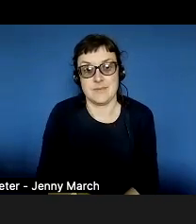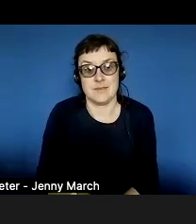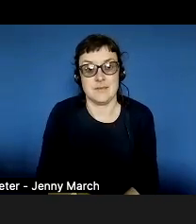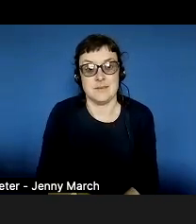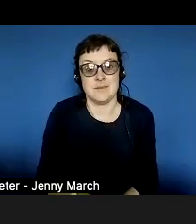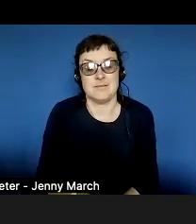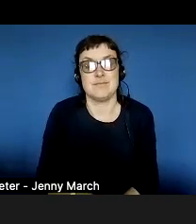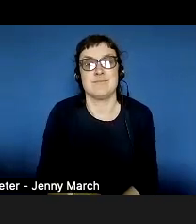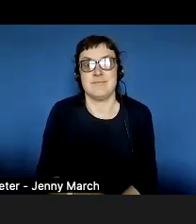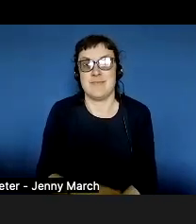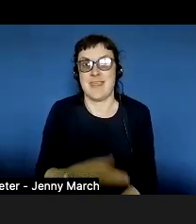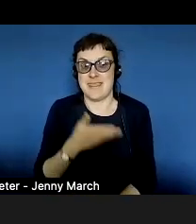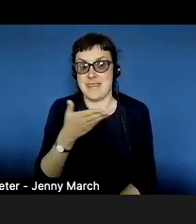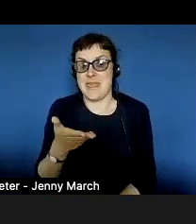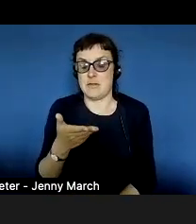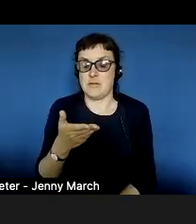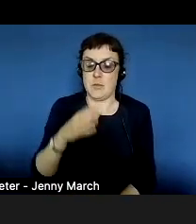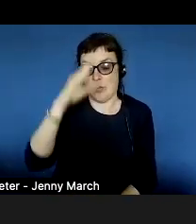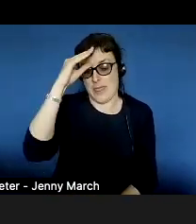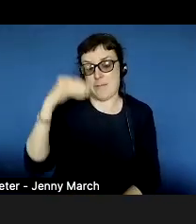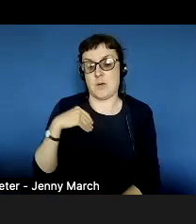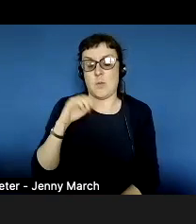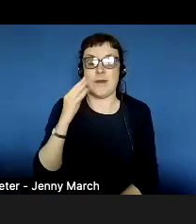There we go. So just let me know when you want me to go to the next one.